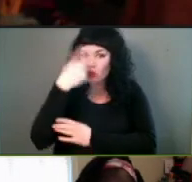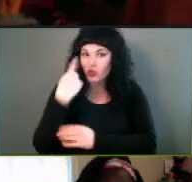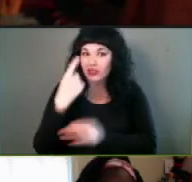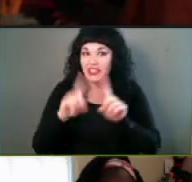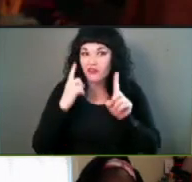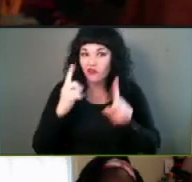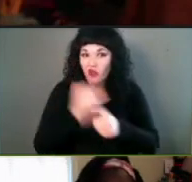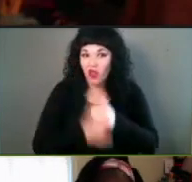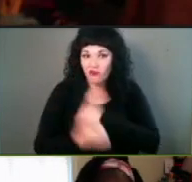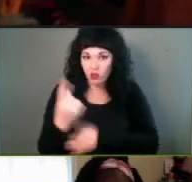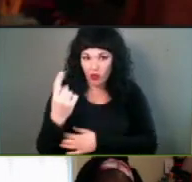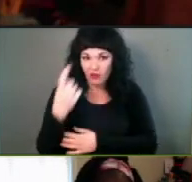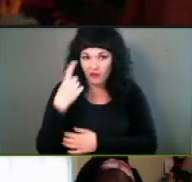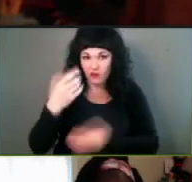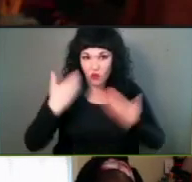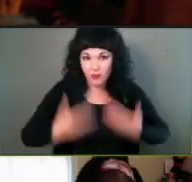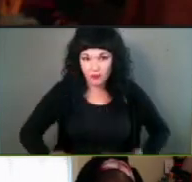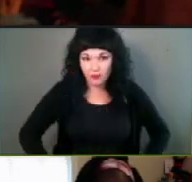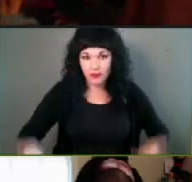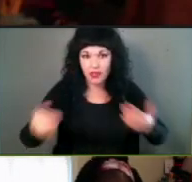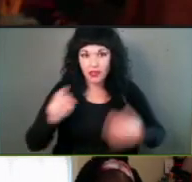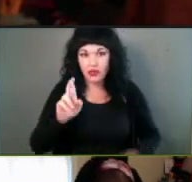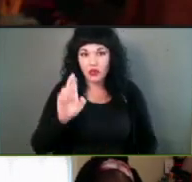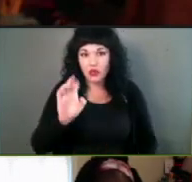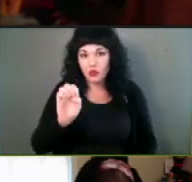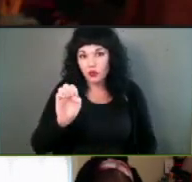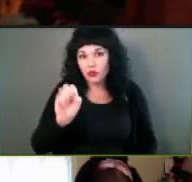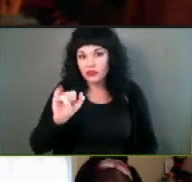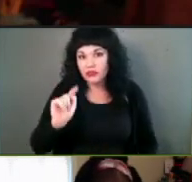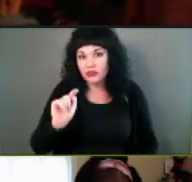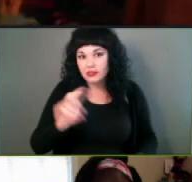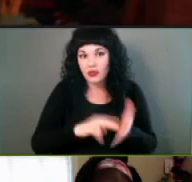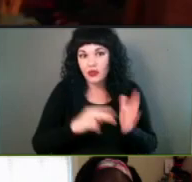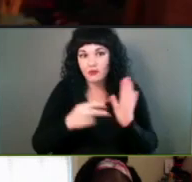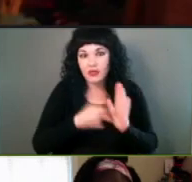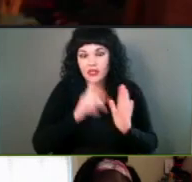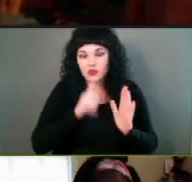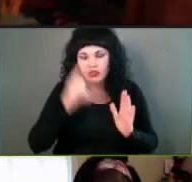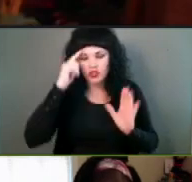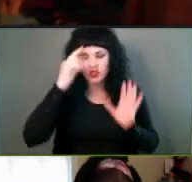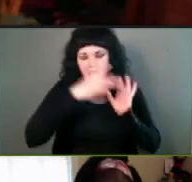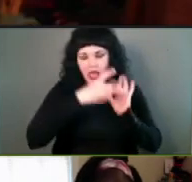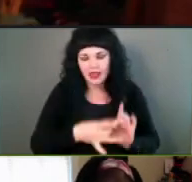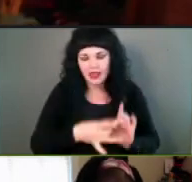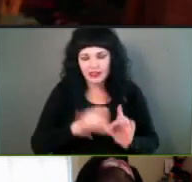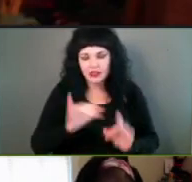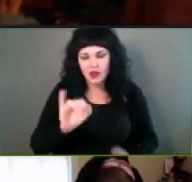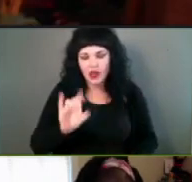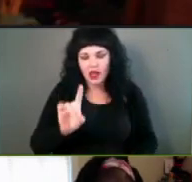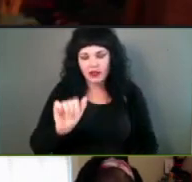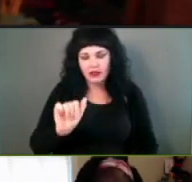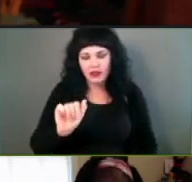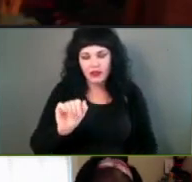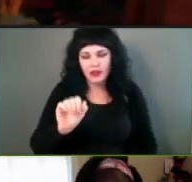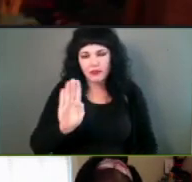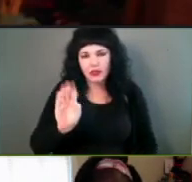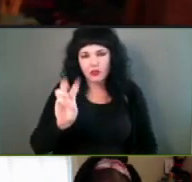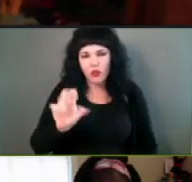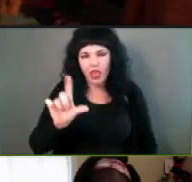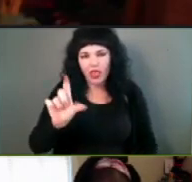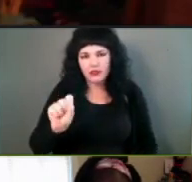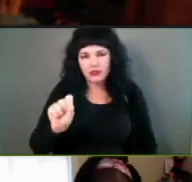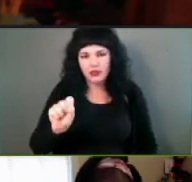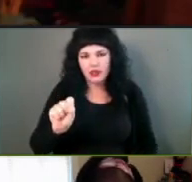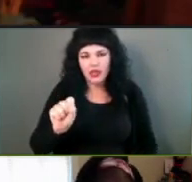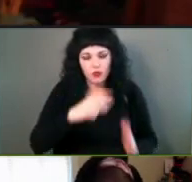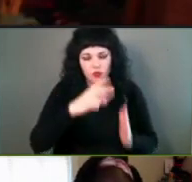looks like channeling Ida B. Wells and writing the words that make people feel uncomfortable to read. It's making sure that my children live